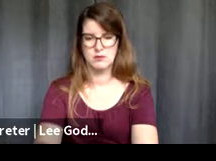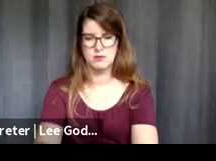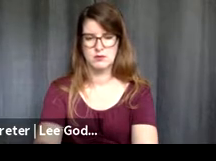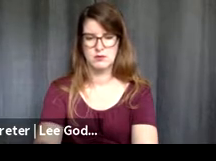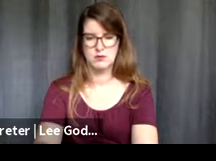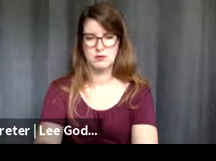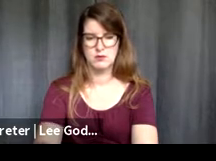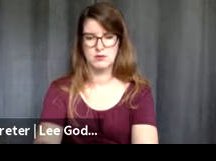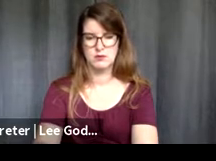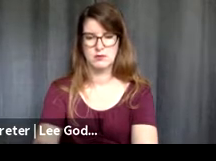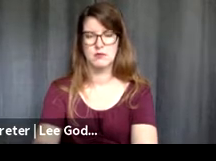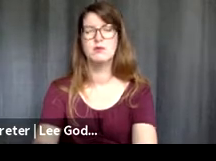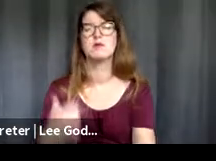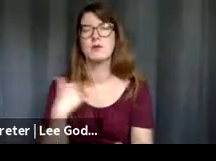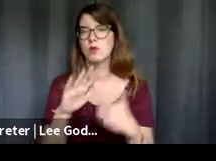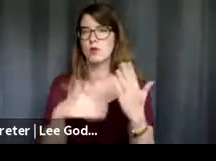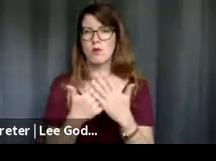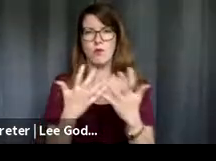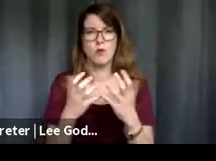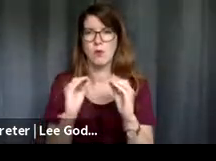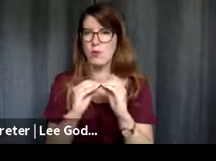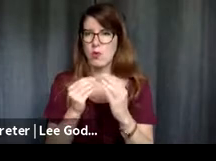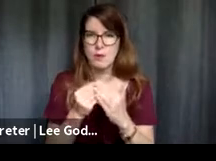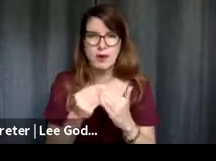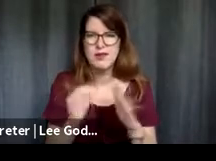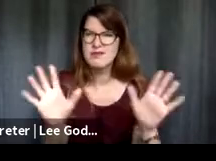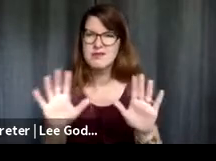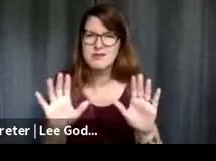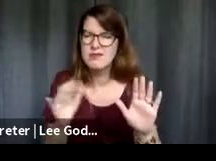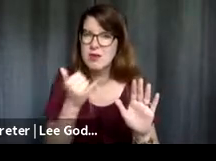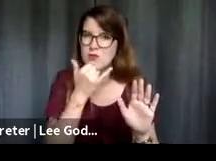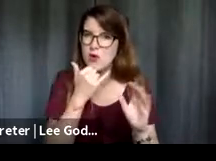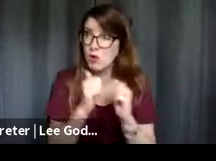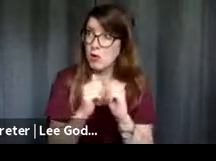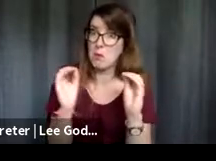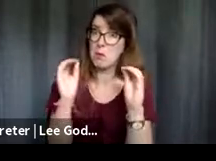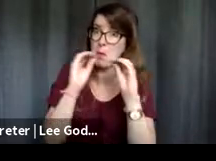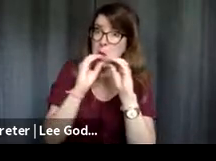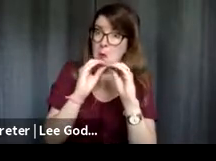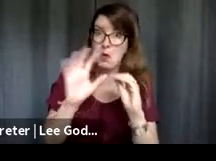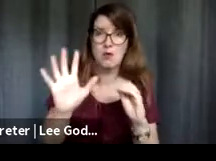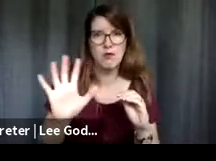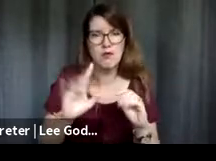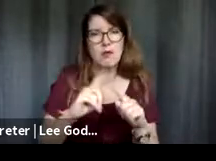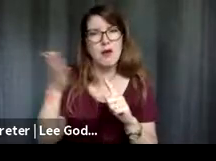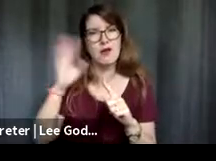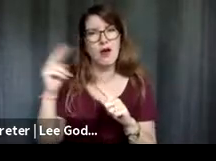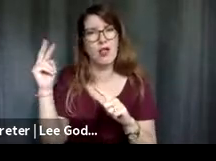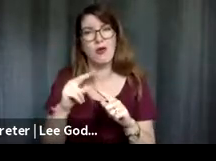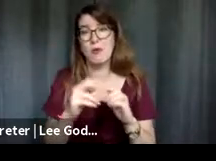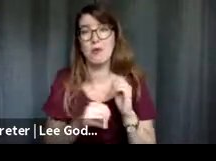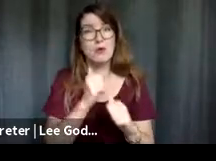this series, that we all want more money, and there's nothing wrong with more, but what God is looking at first is more